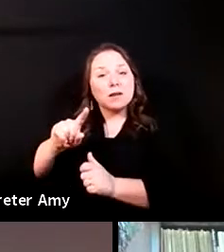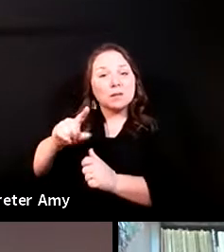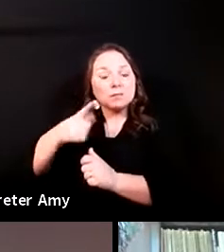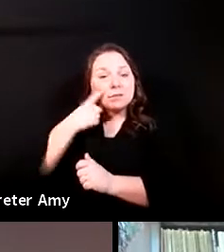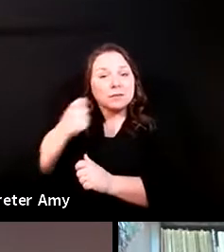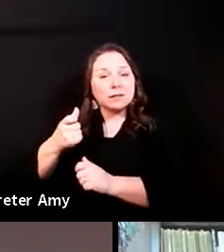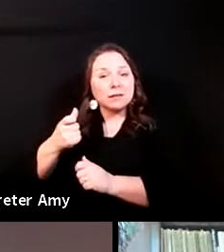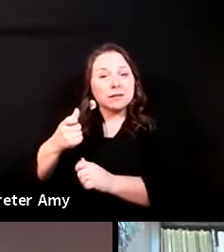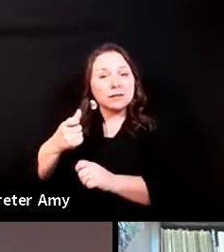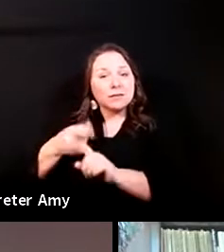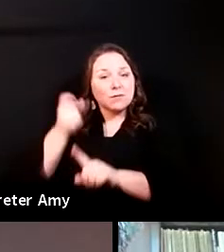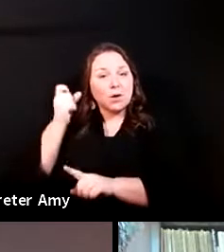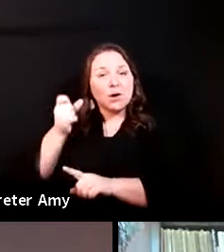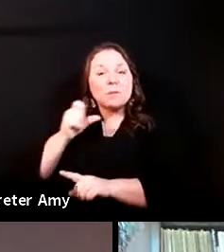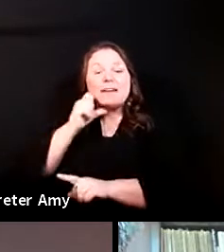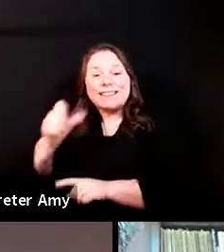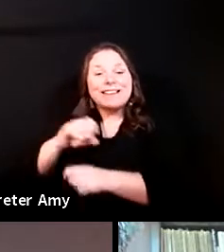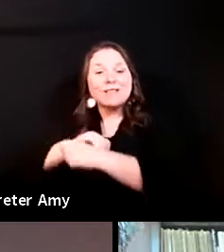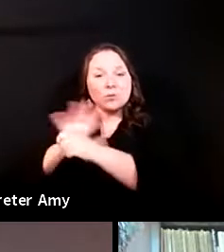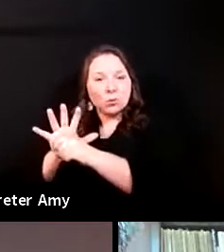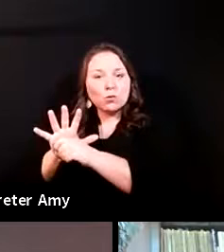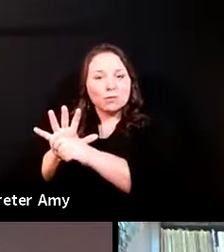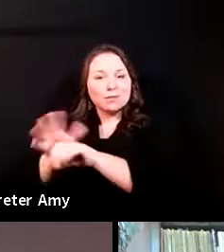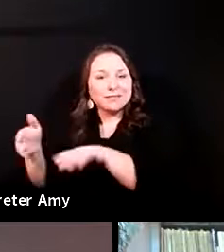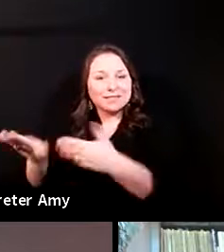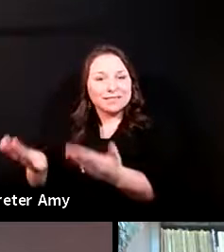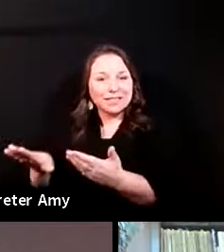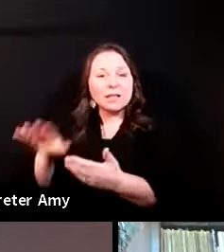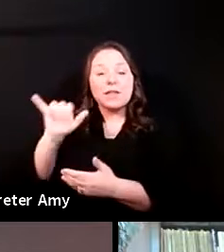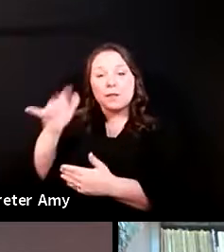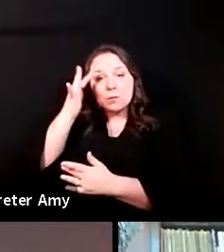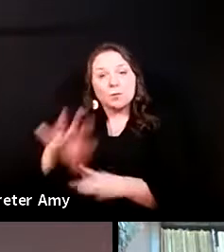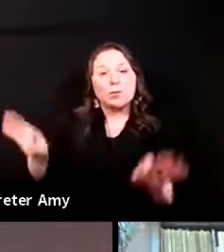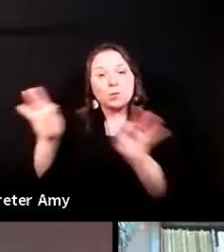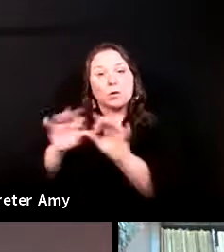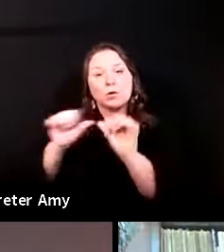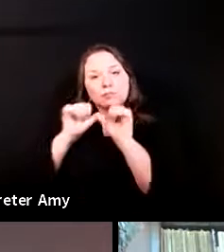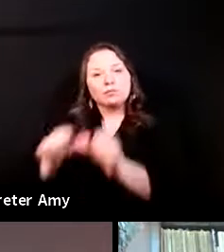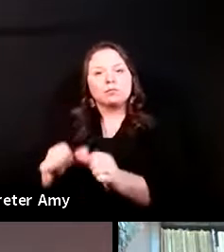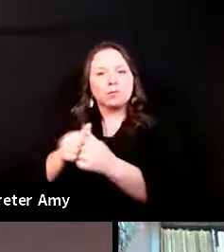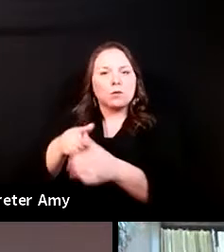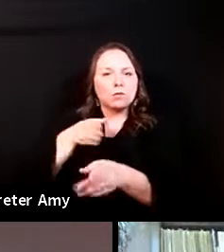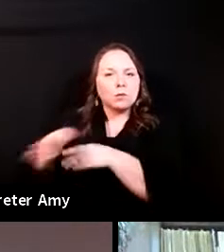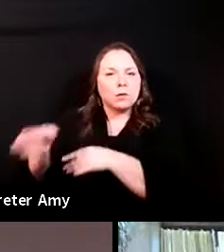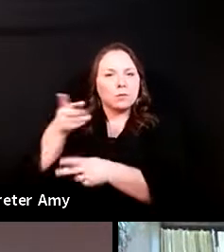makes us really think hard about the importance of continuity of service.